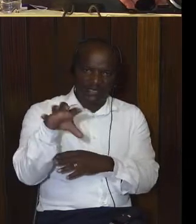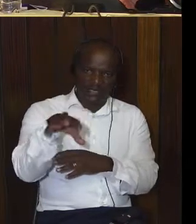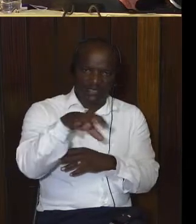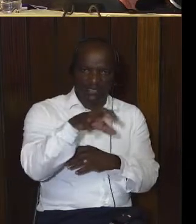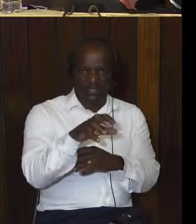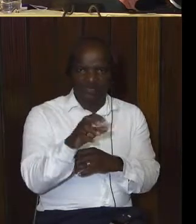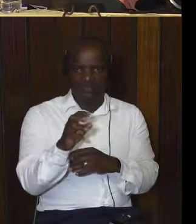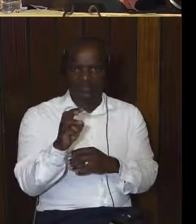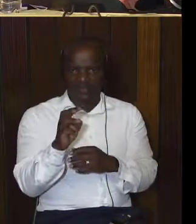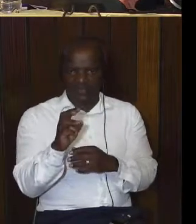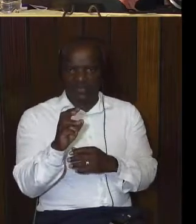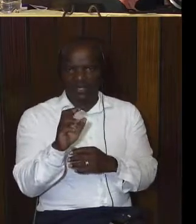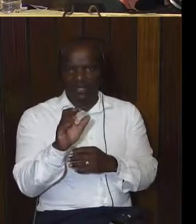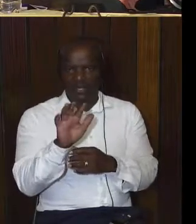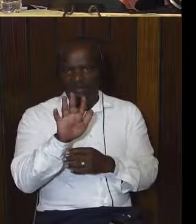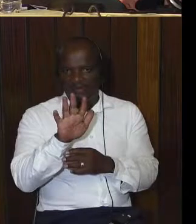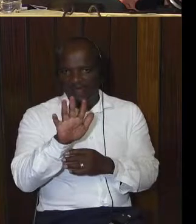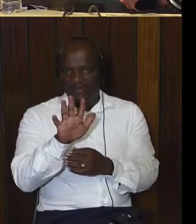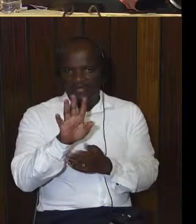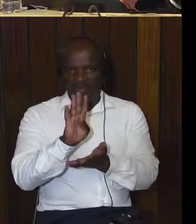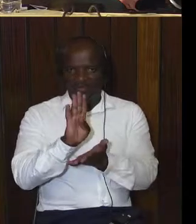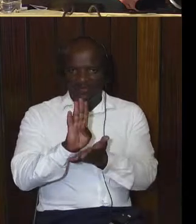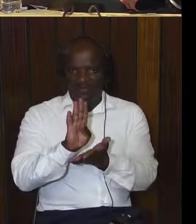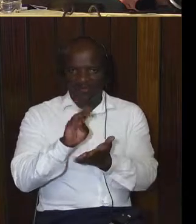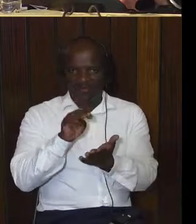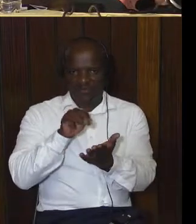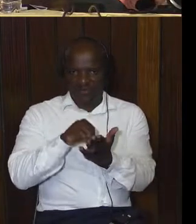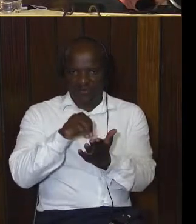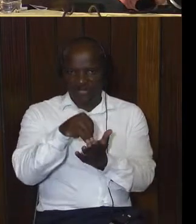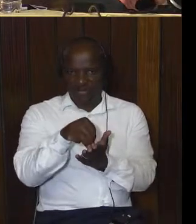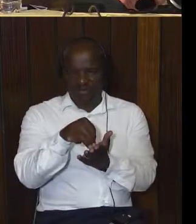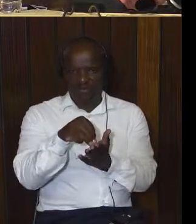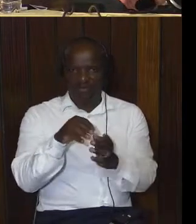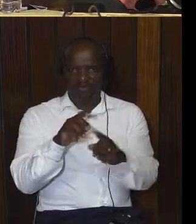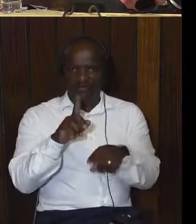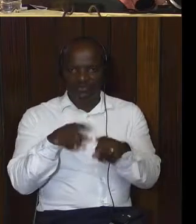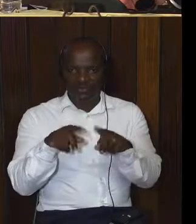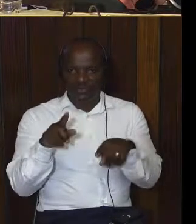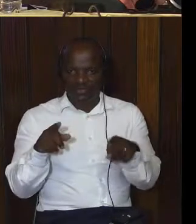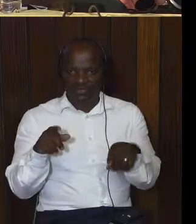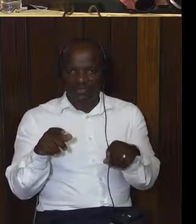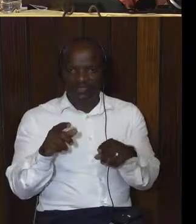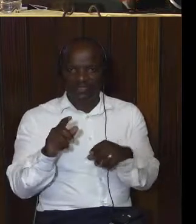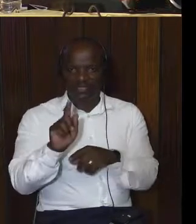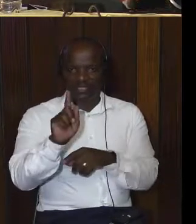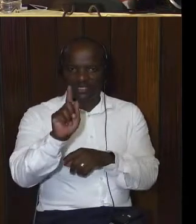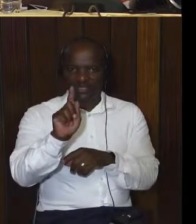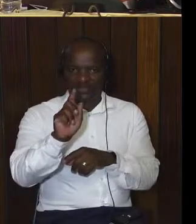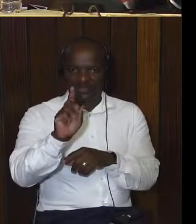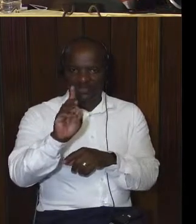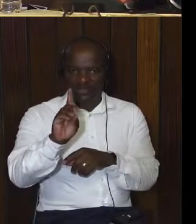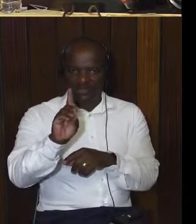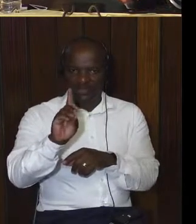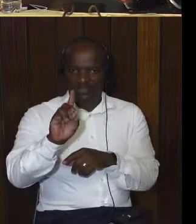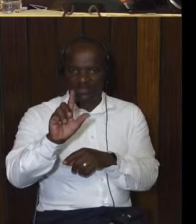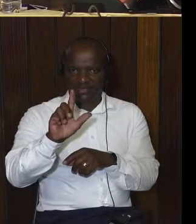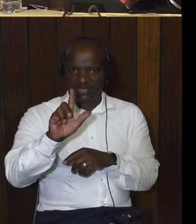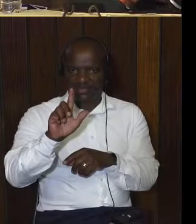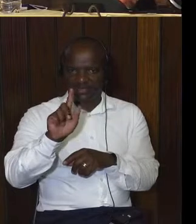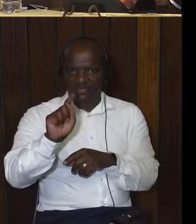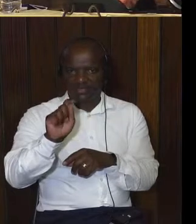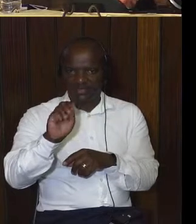number one, isn't just for the pilot that we're running. It's for all the stations where we put up DLTCs, and there'll be very